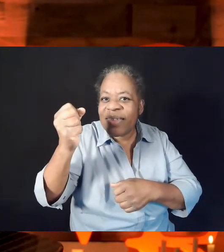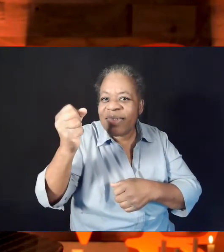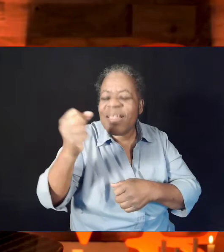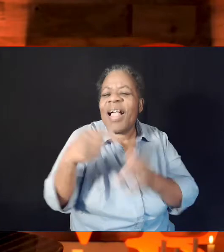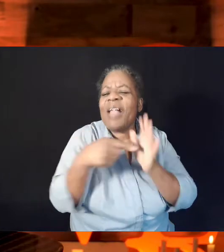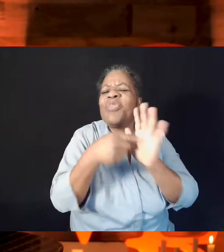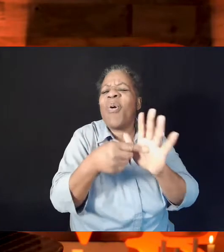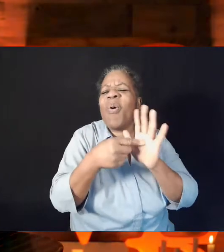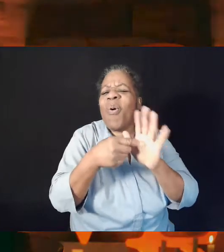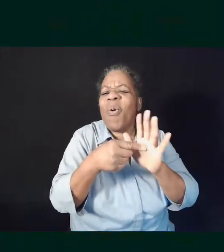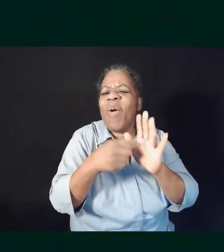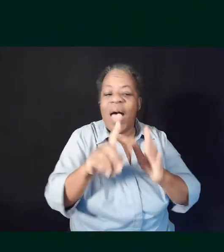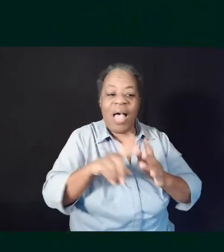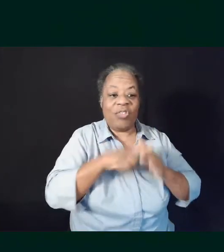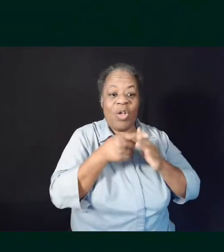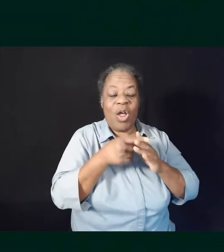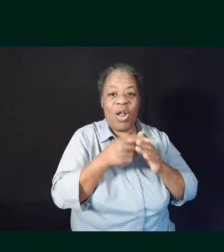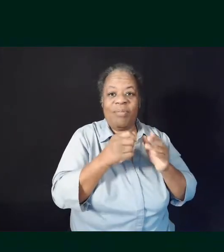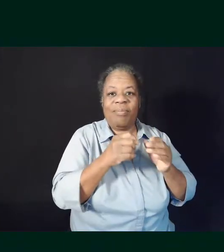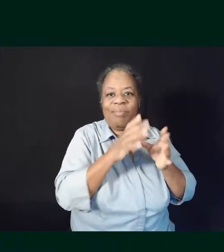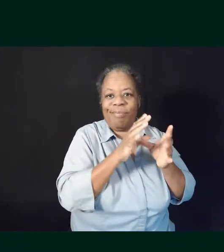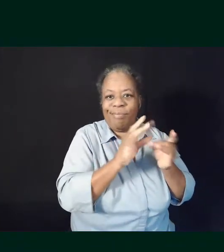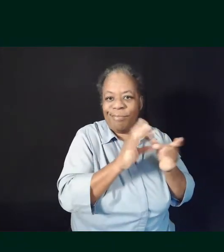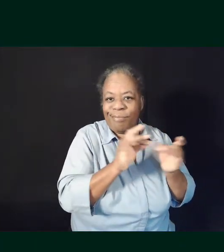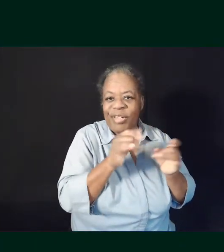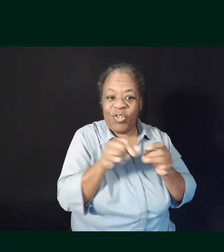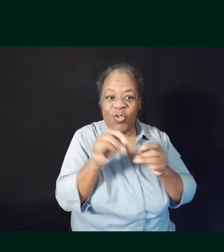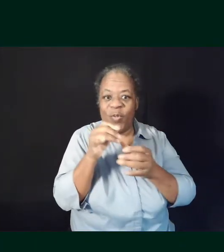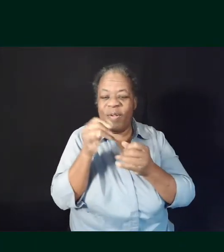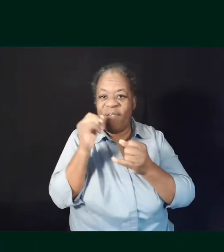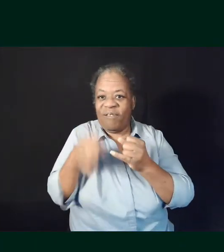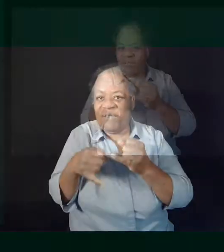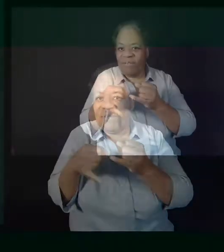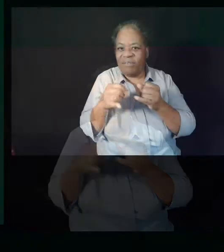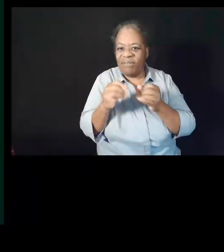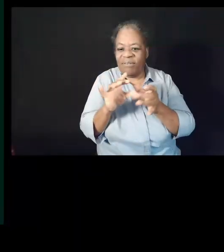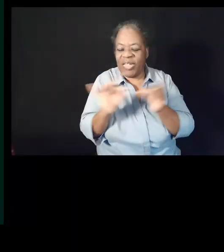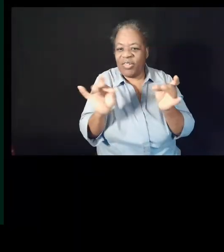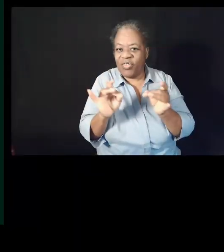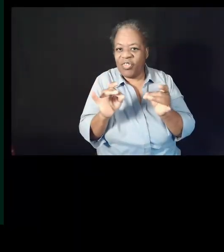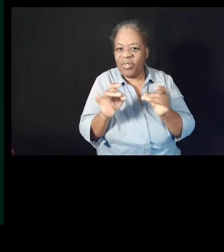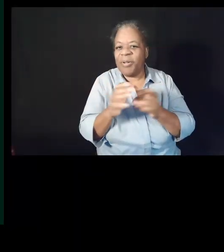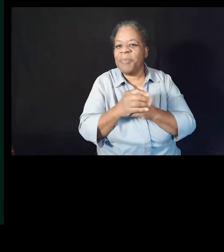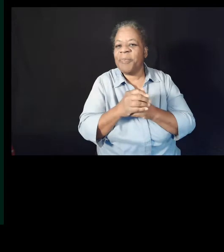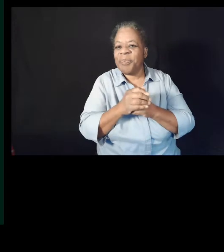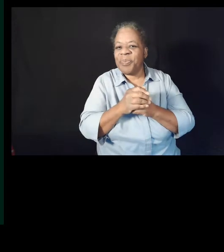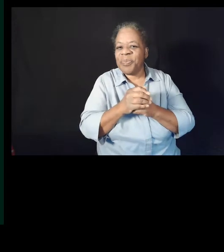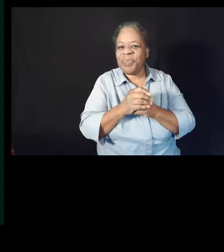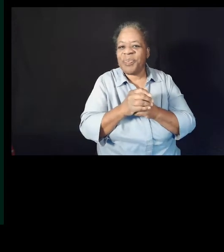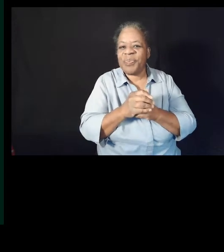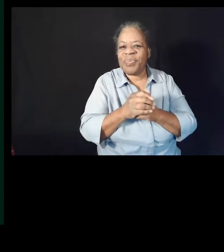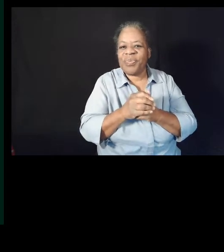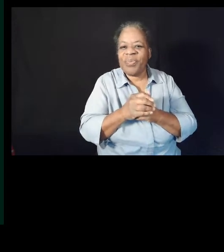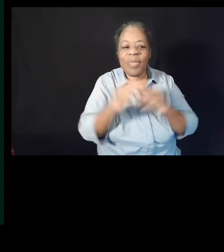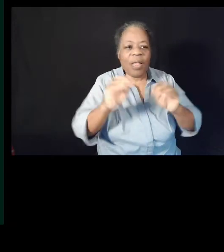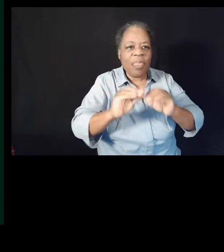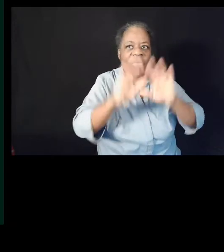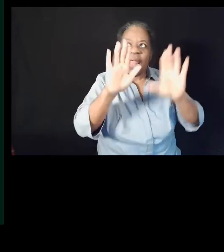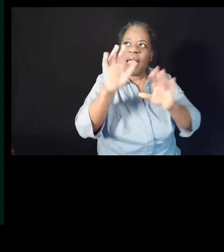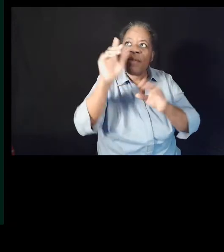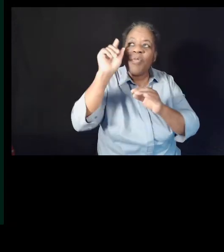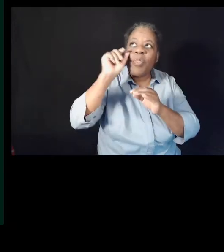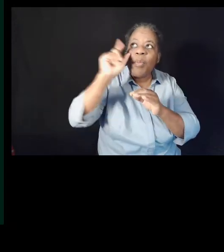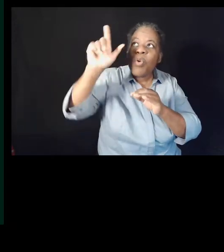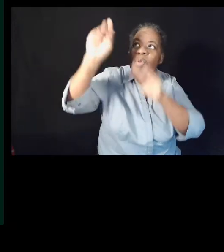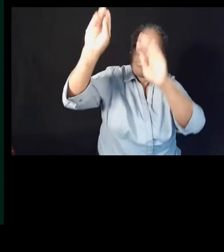I'll start with a line and you try to finish it, and then we'll identify the book. In the light of the moon, a